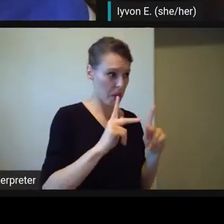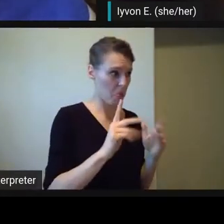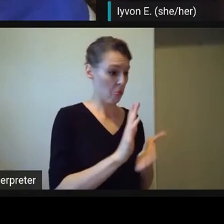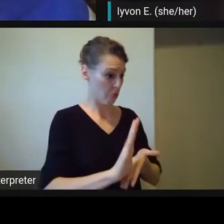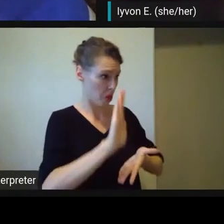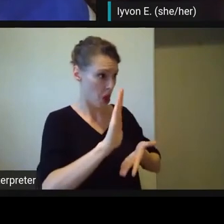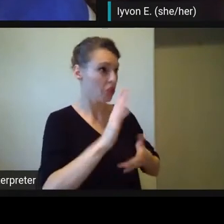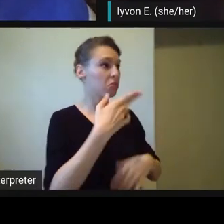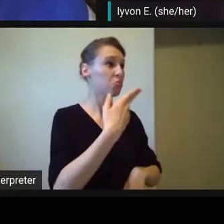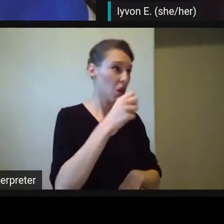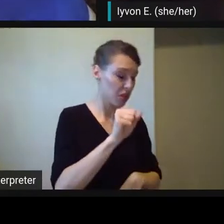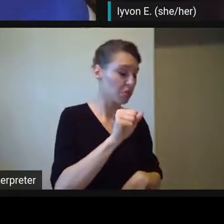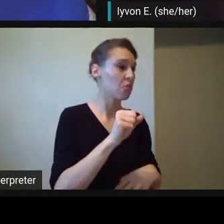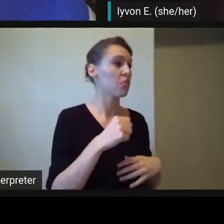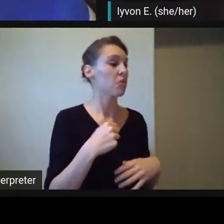level now,